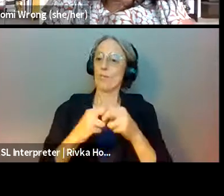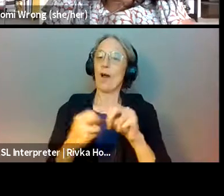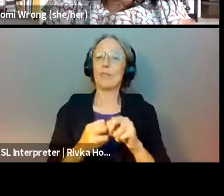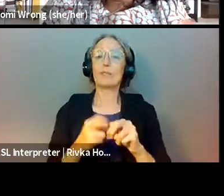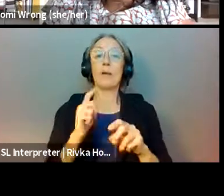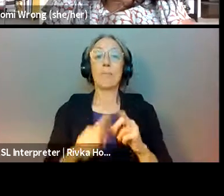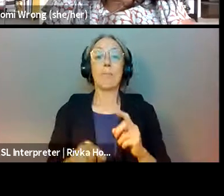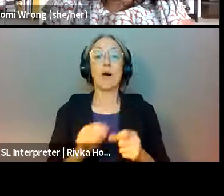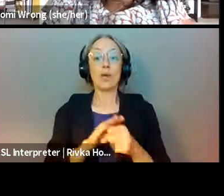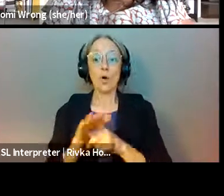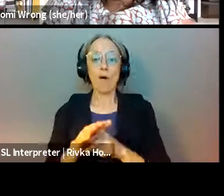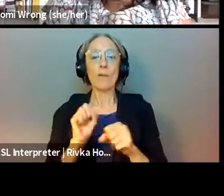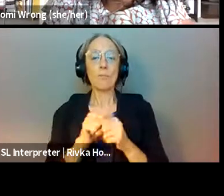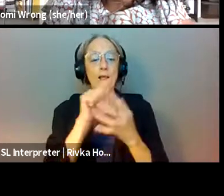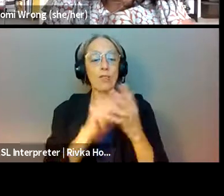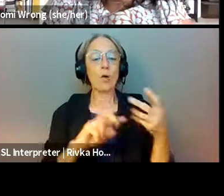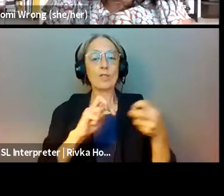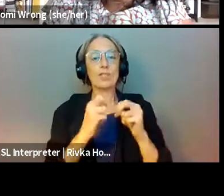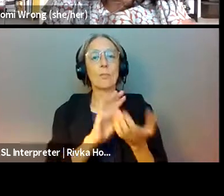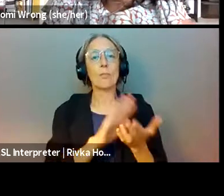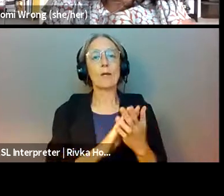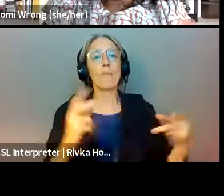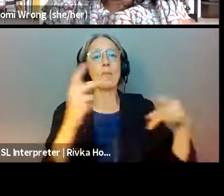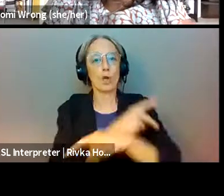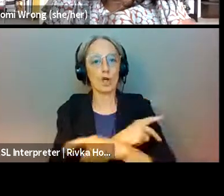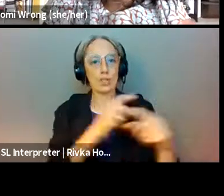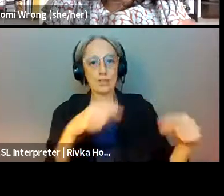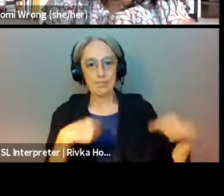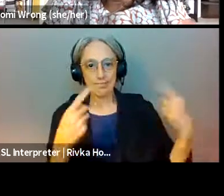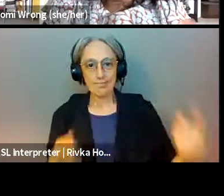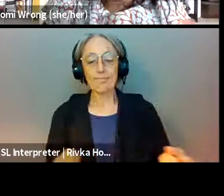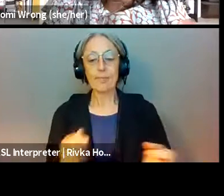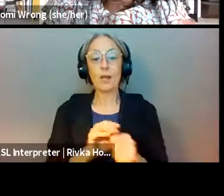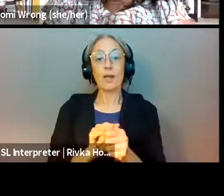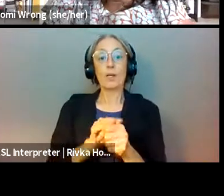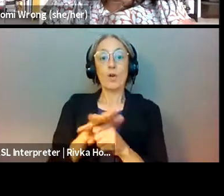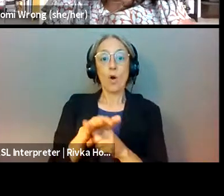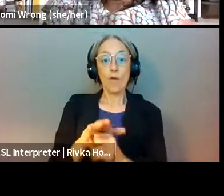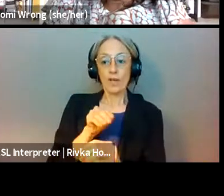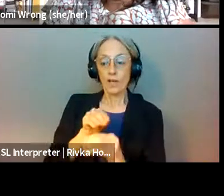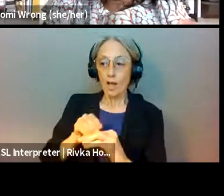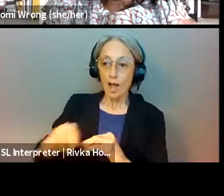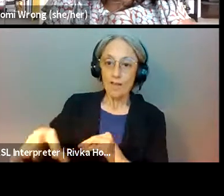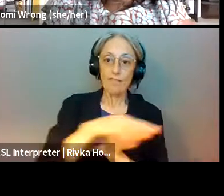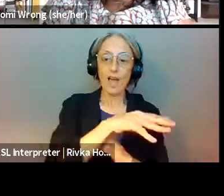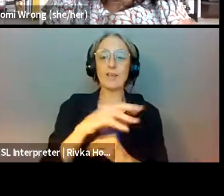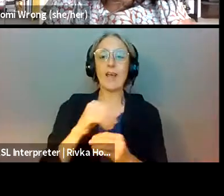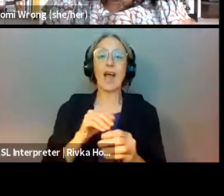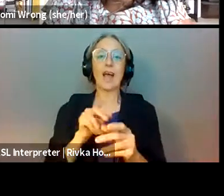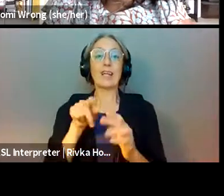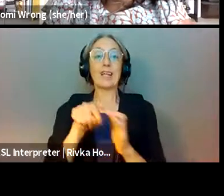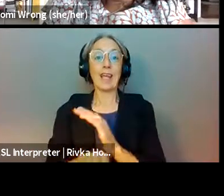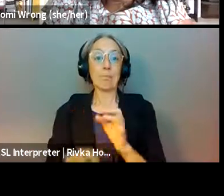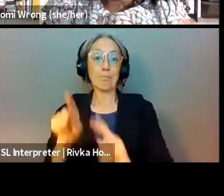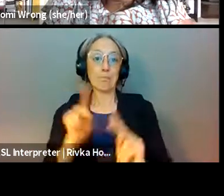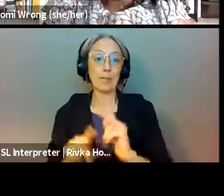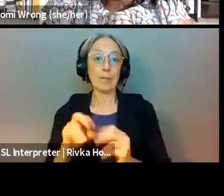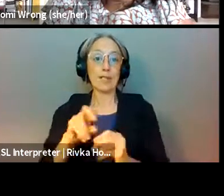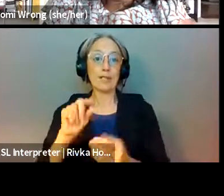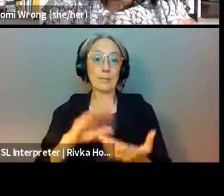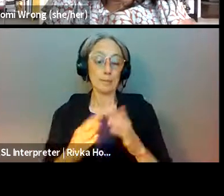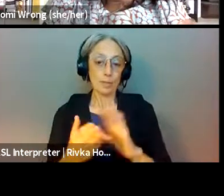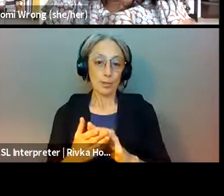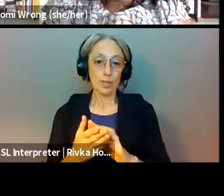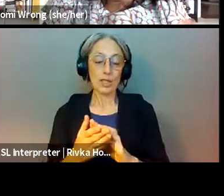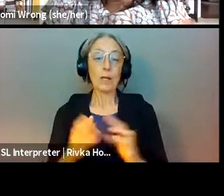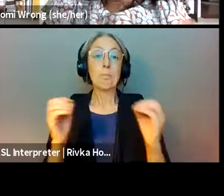issues. COVID-19 has disproportionately affected and killed those in the disability community. It